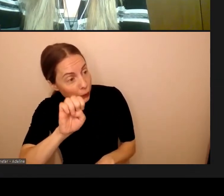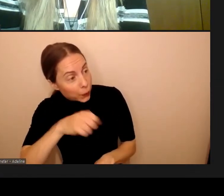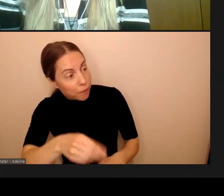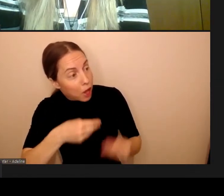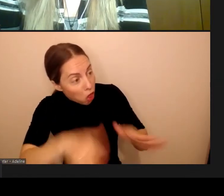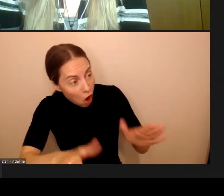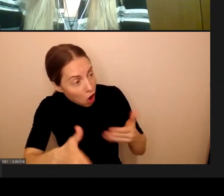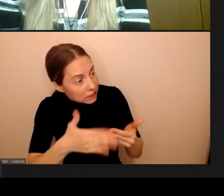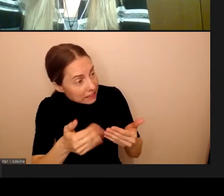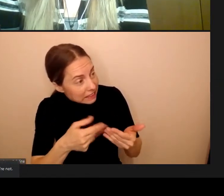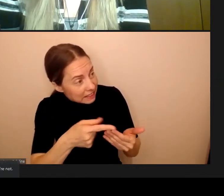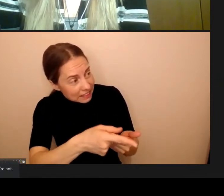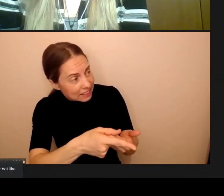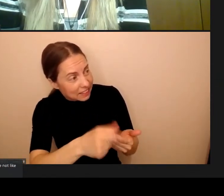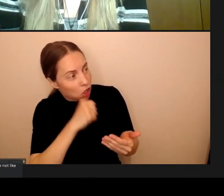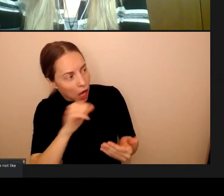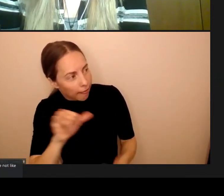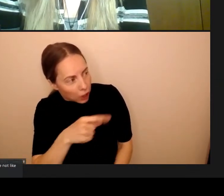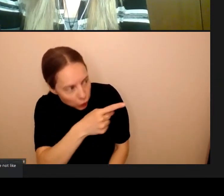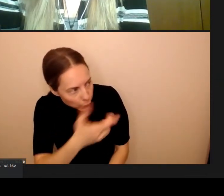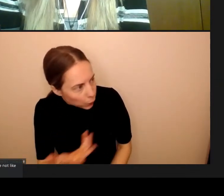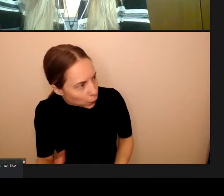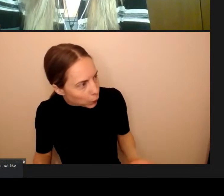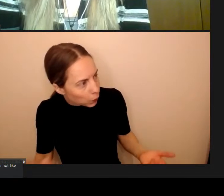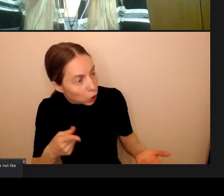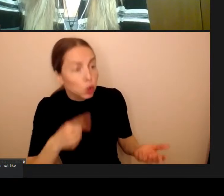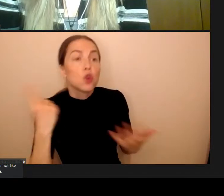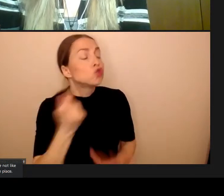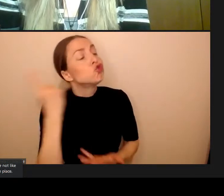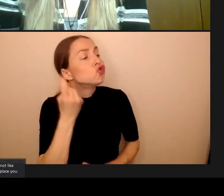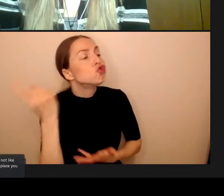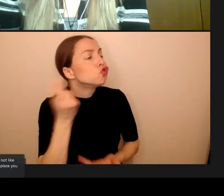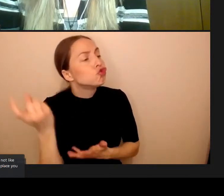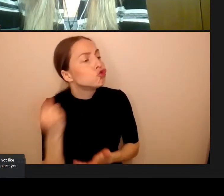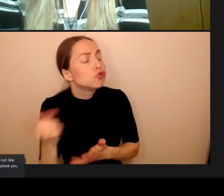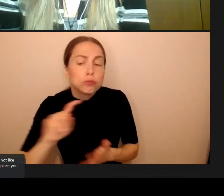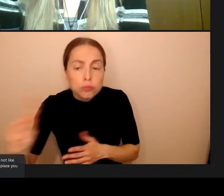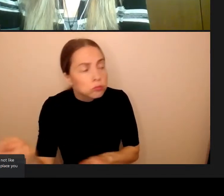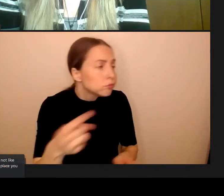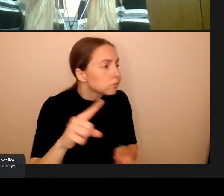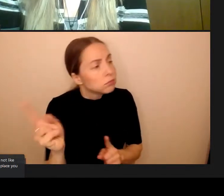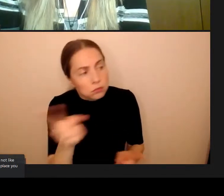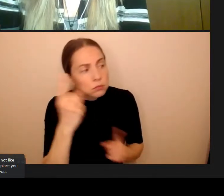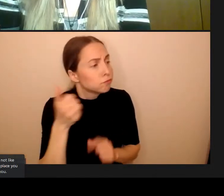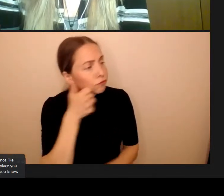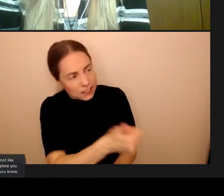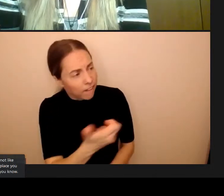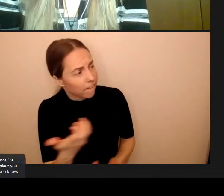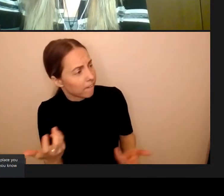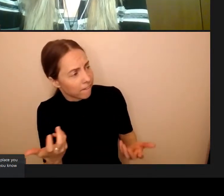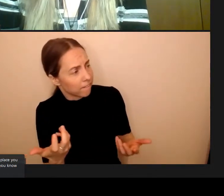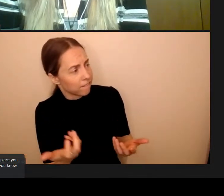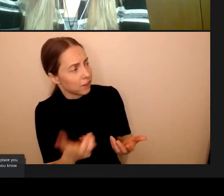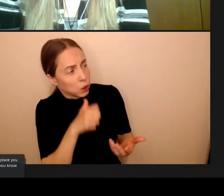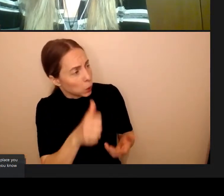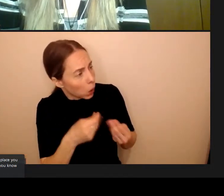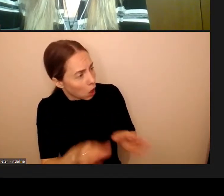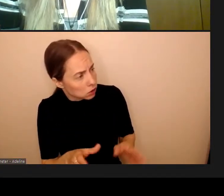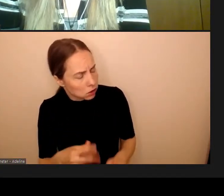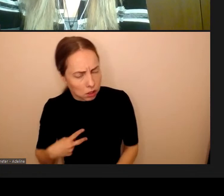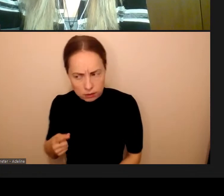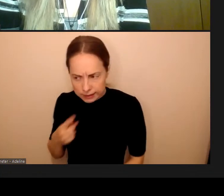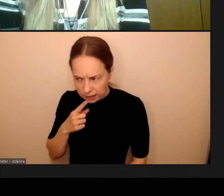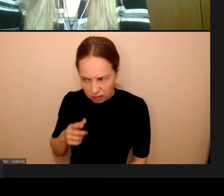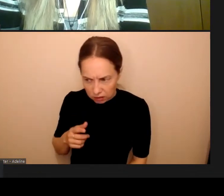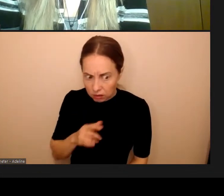They're not like you. They're not running. You go all over the place. You go here, go there. You're just all on your own. You don't, any problem, you don't get lost. I go, that's